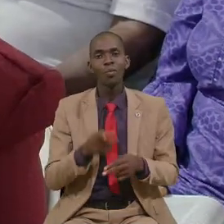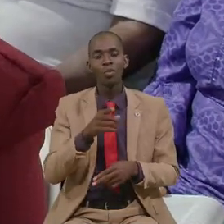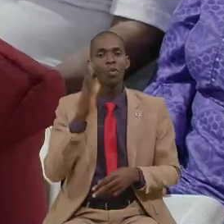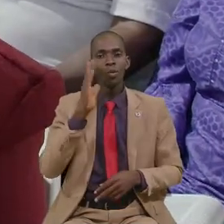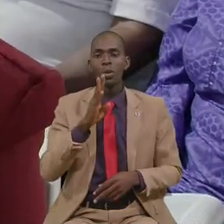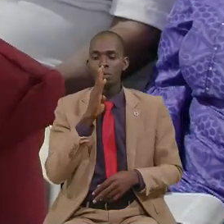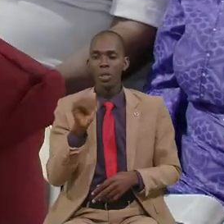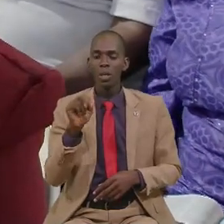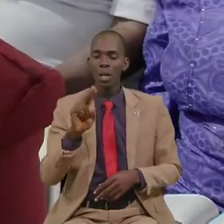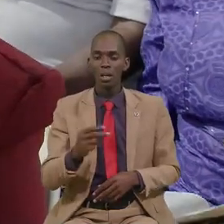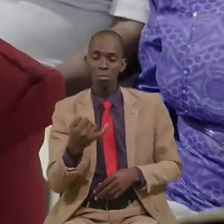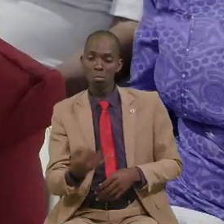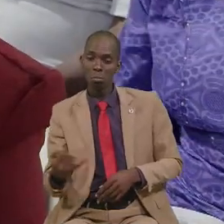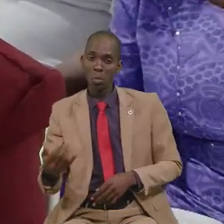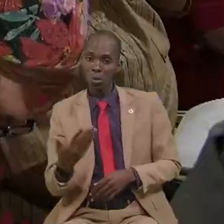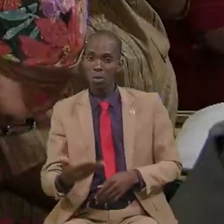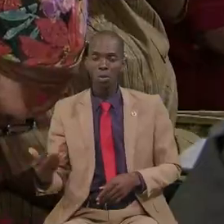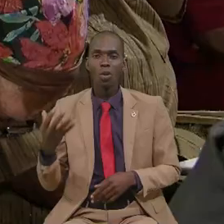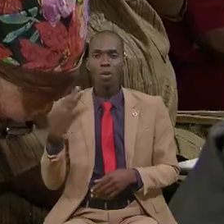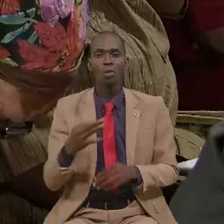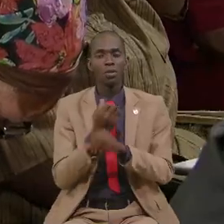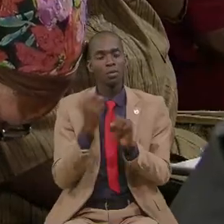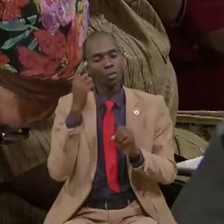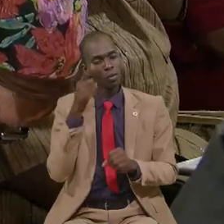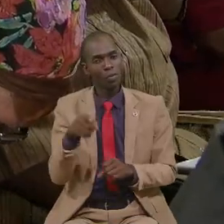for them in Jesus' name.